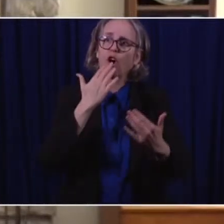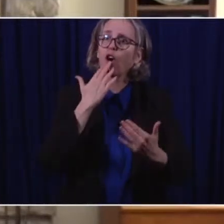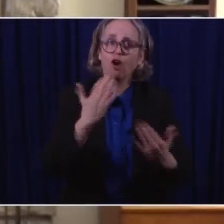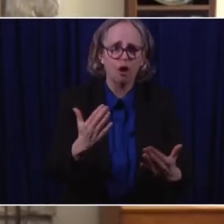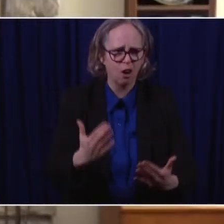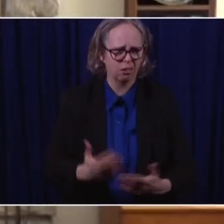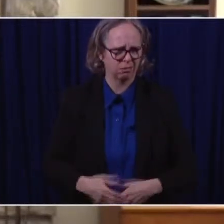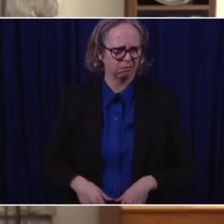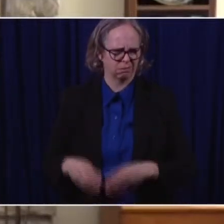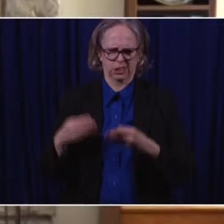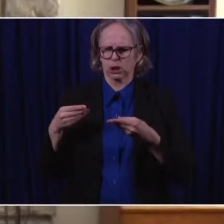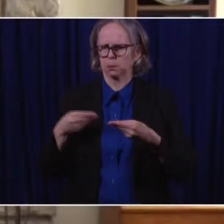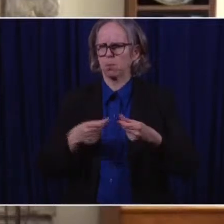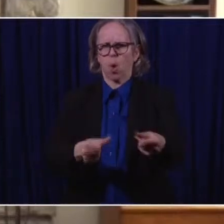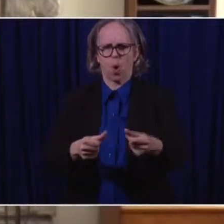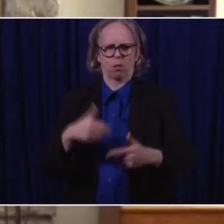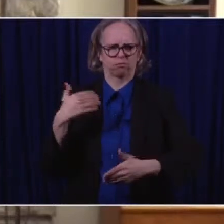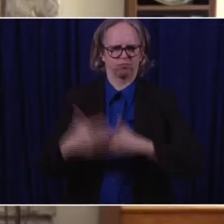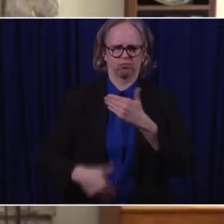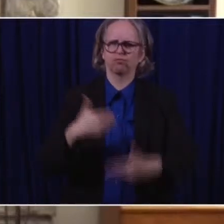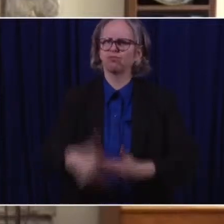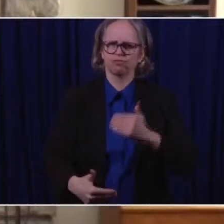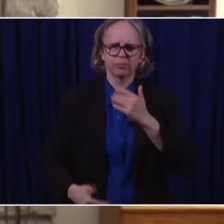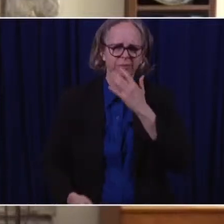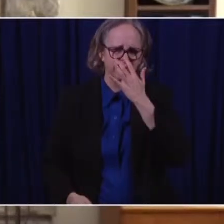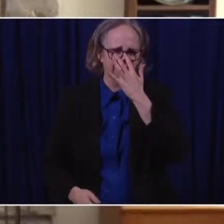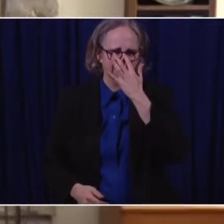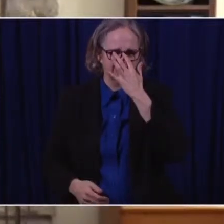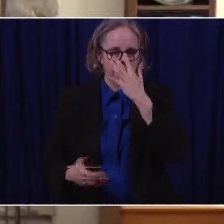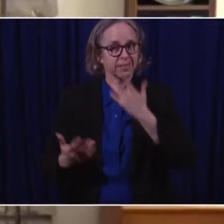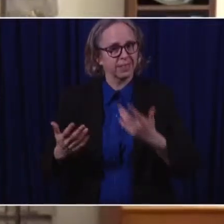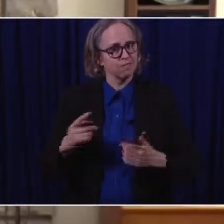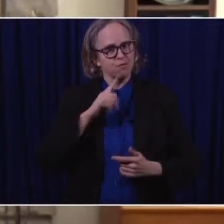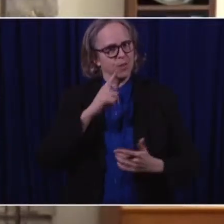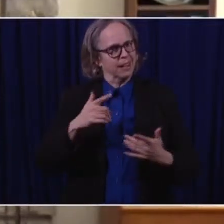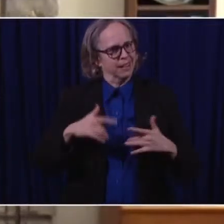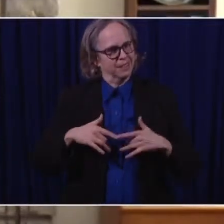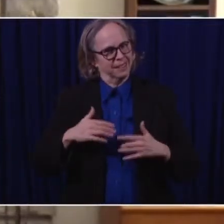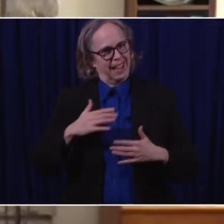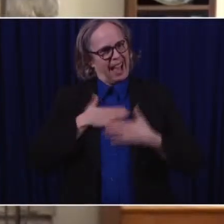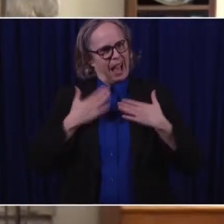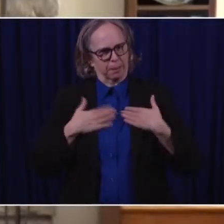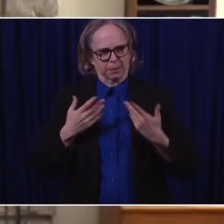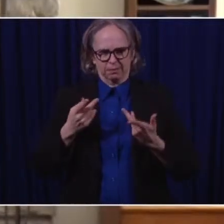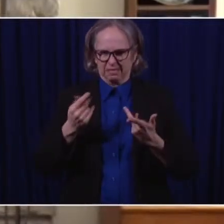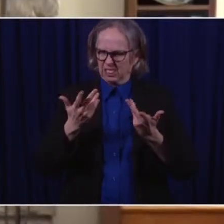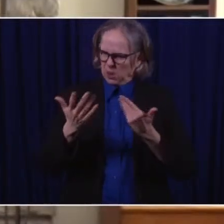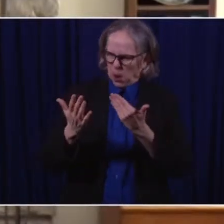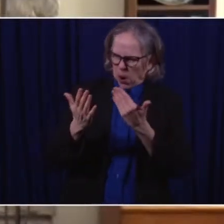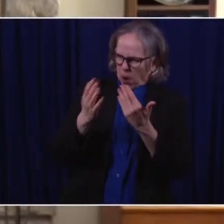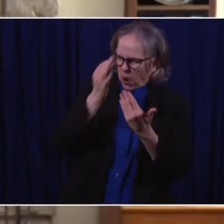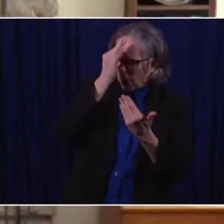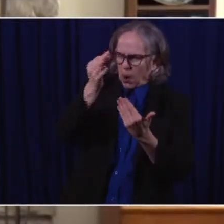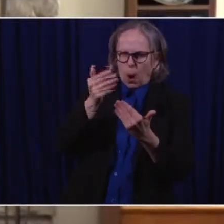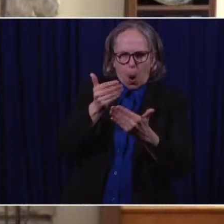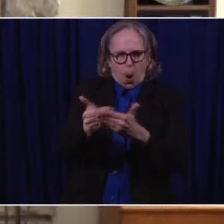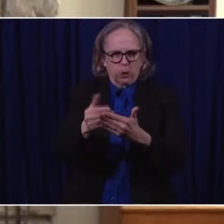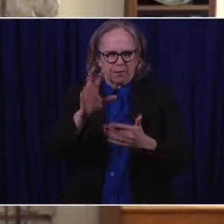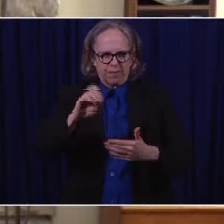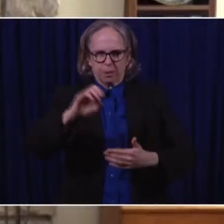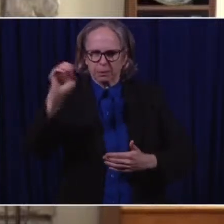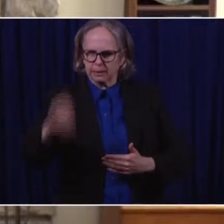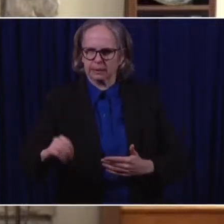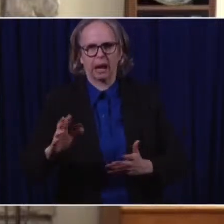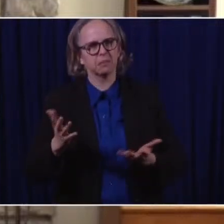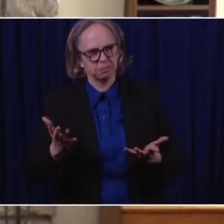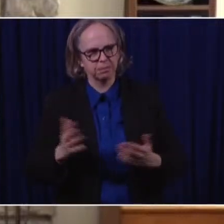We're very happy where we are. A couple of days will be about 50% done. So that's a good thing. The other good